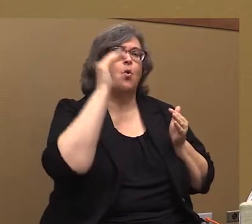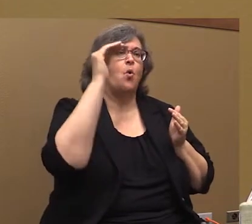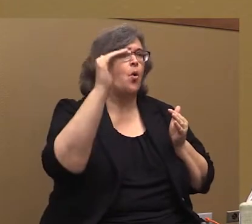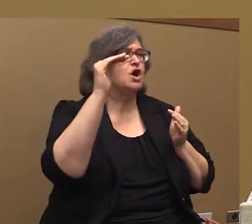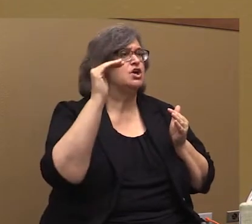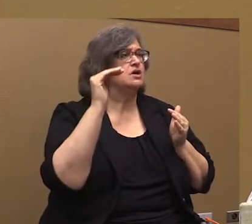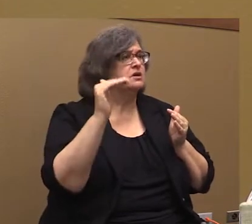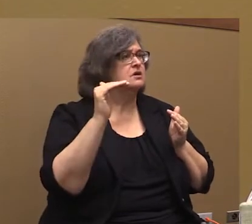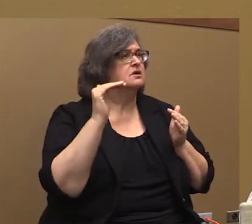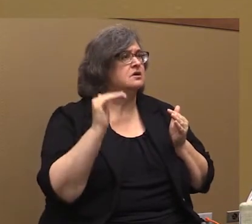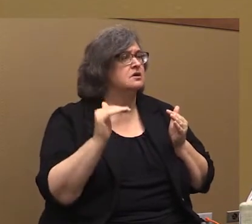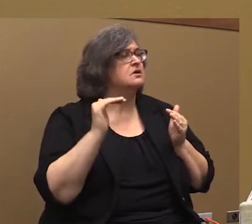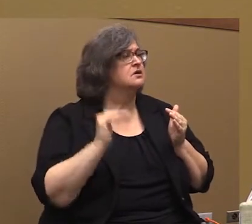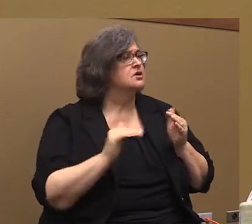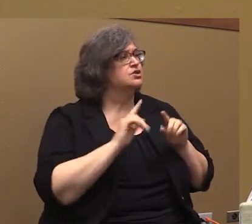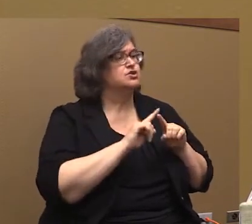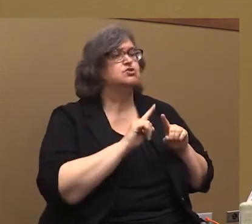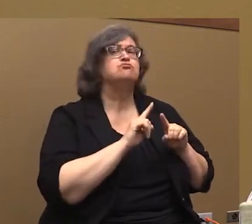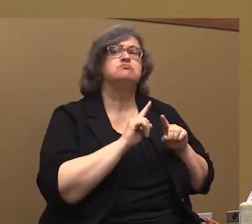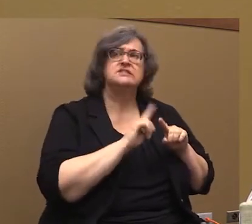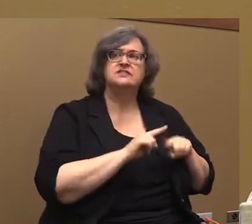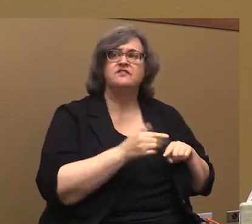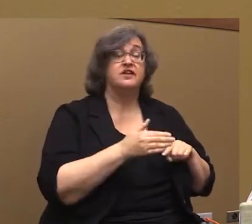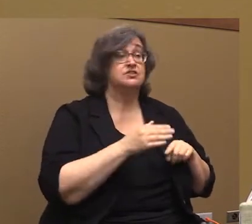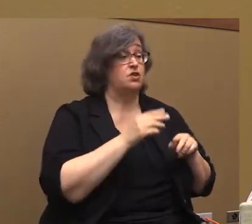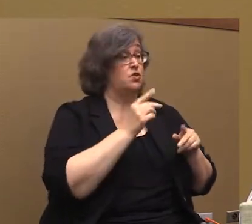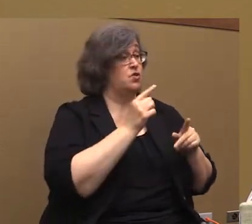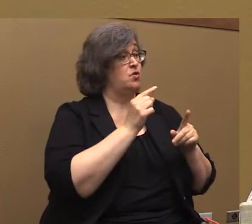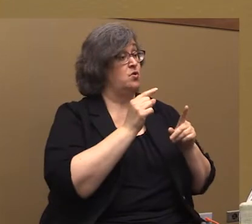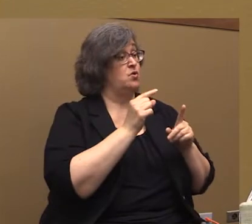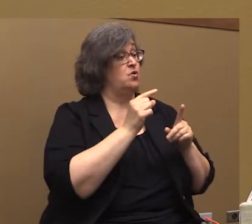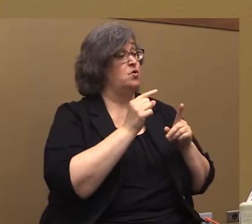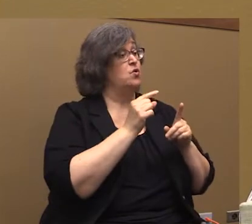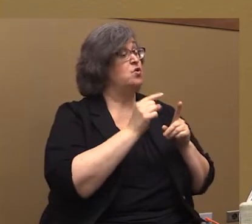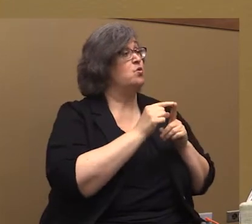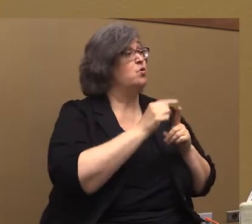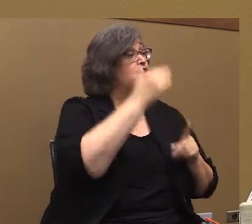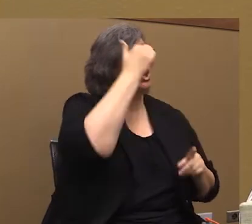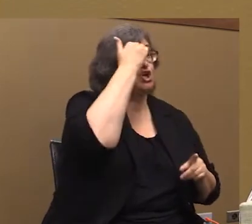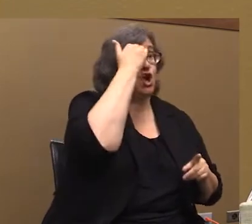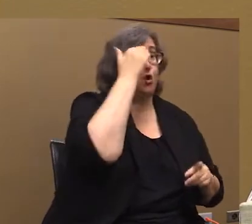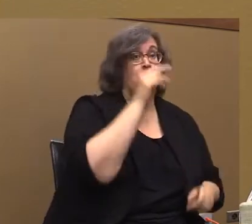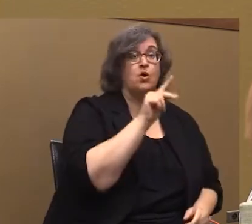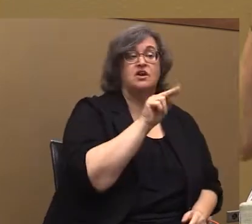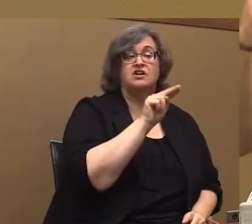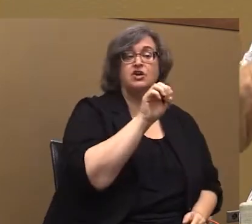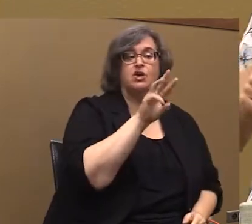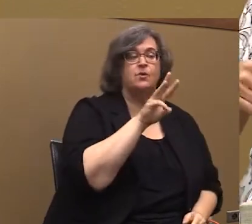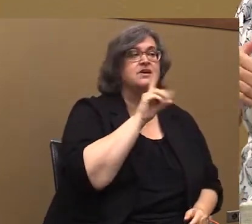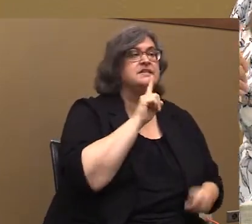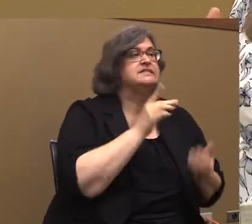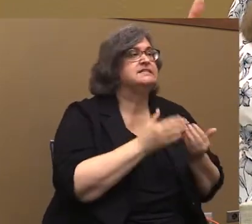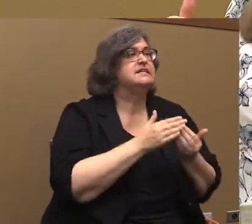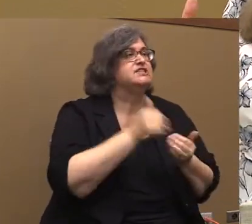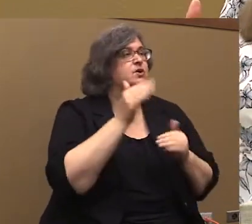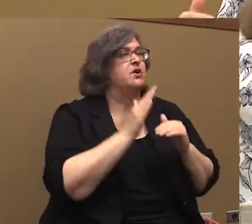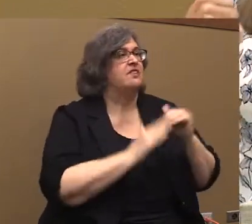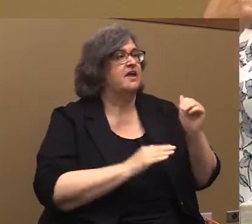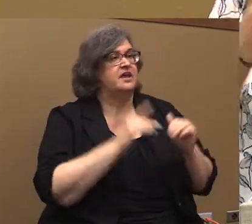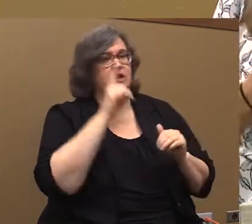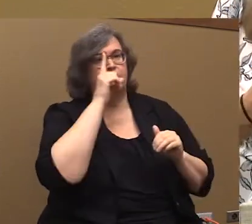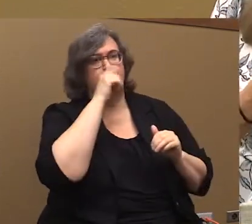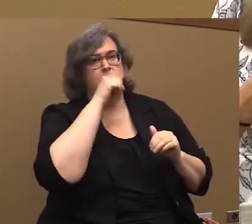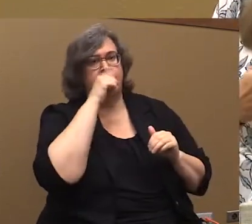showed that there was kind of an order to things, and that the word no is easier